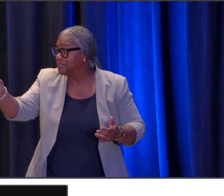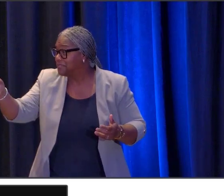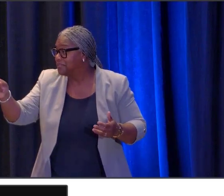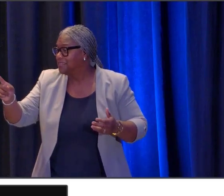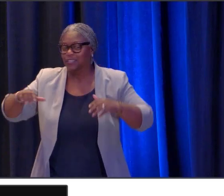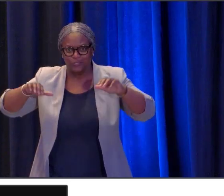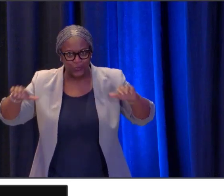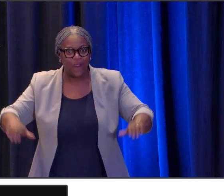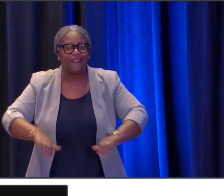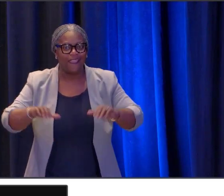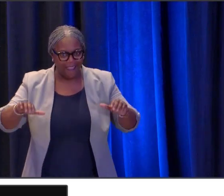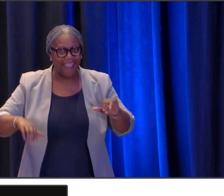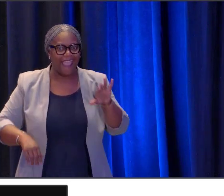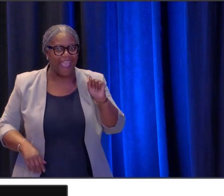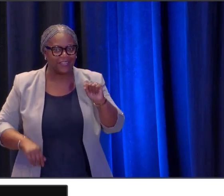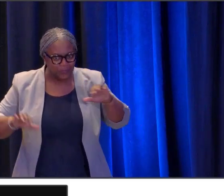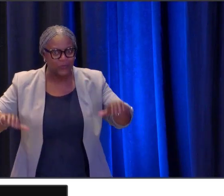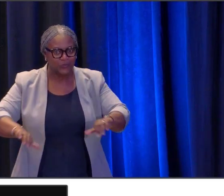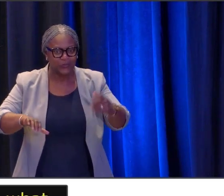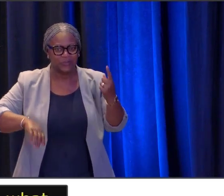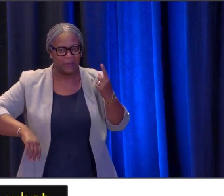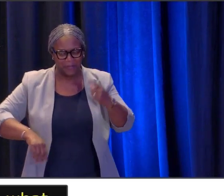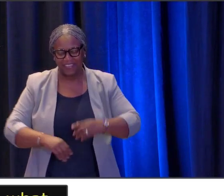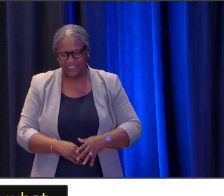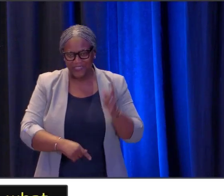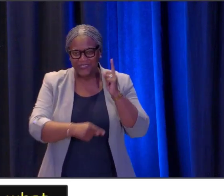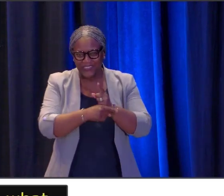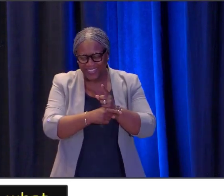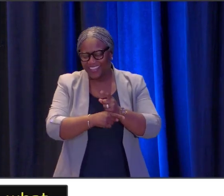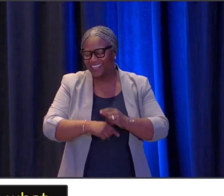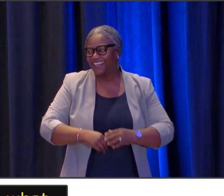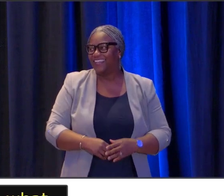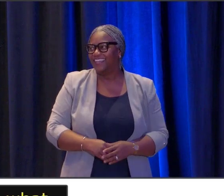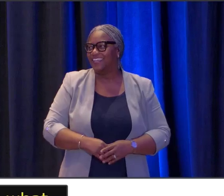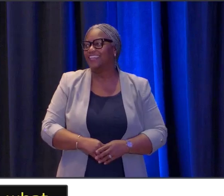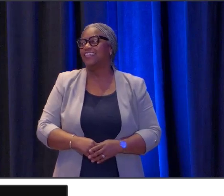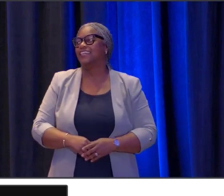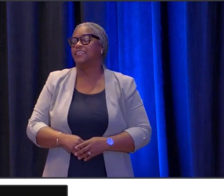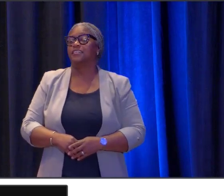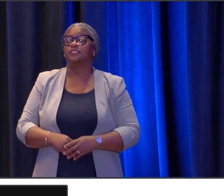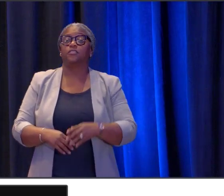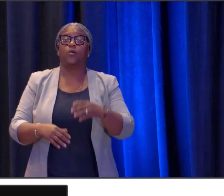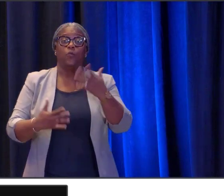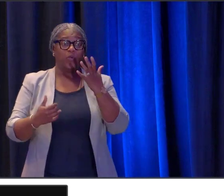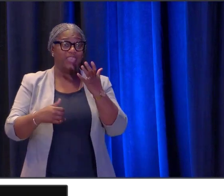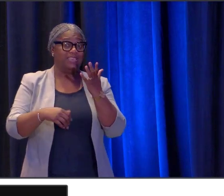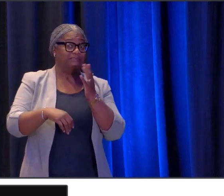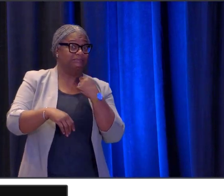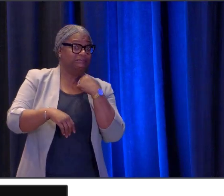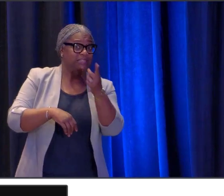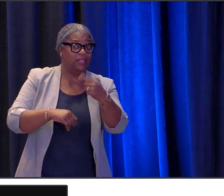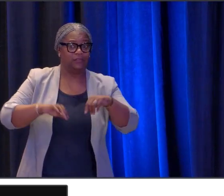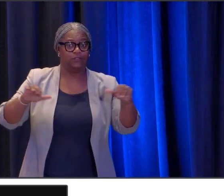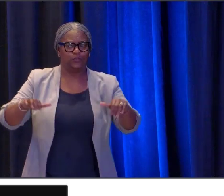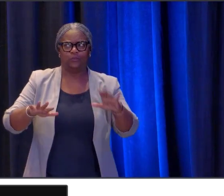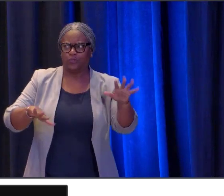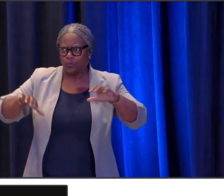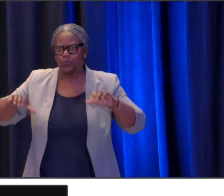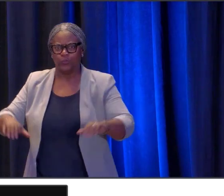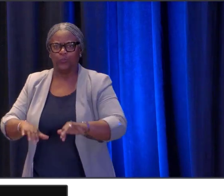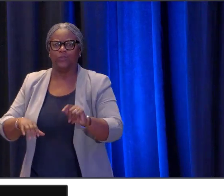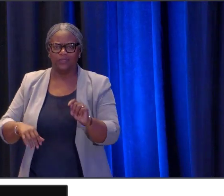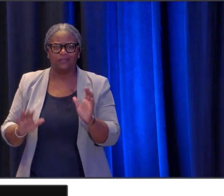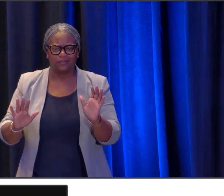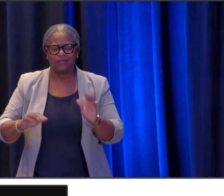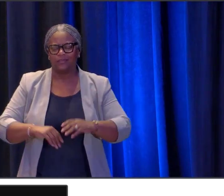To act. All right, to act, to move on the things that we call you to act upon.